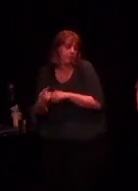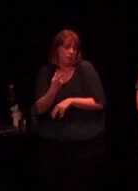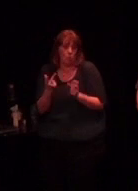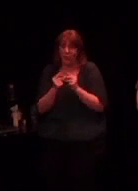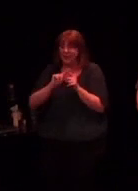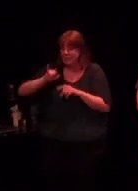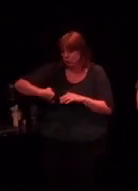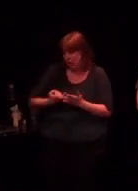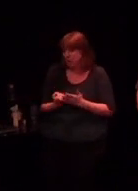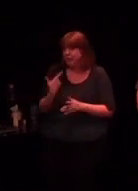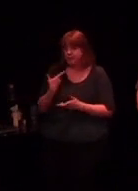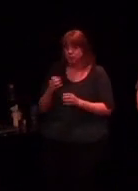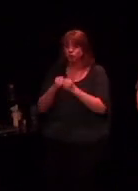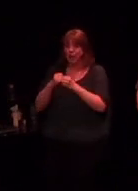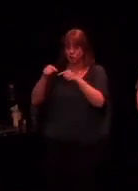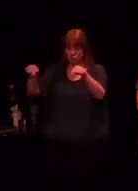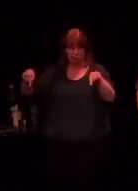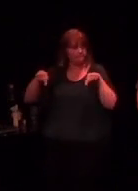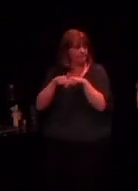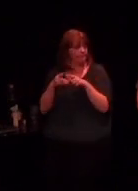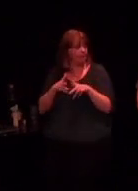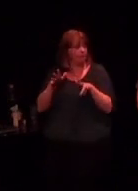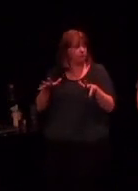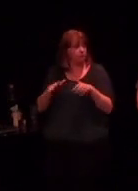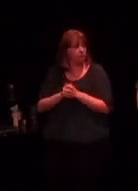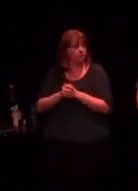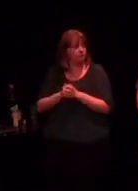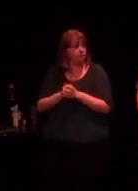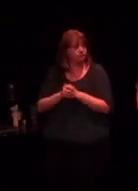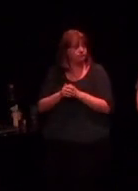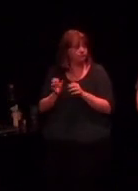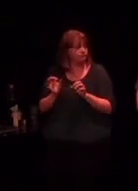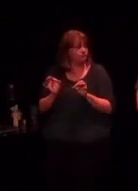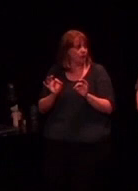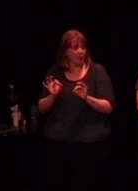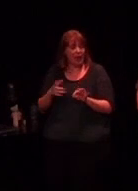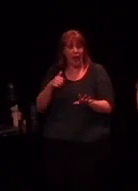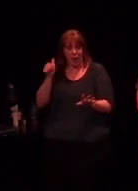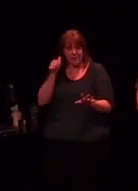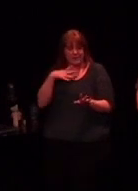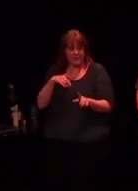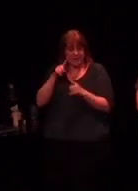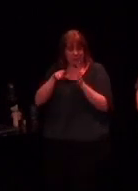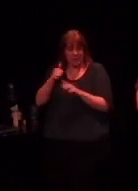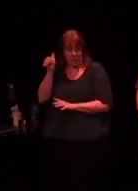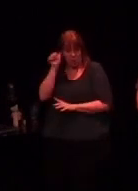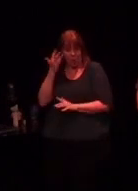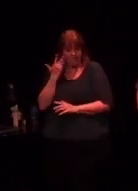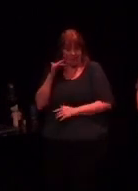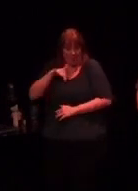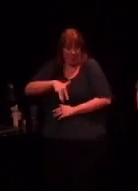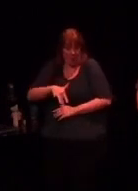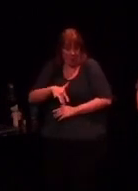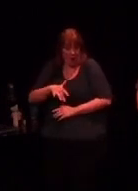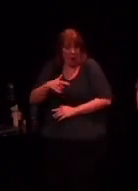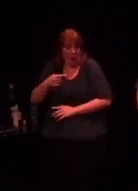with EJ in a rehearsal room, I'll go, hi, and nothing more, because I need her to trust when I'm in that space